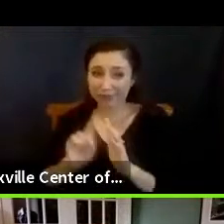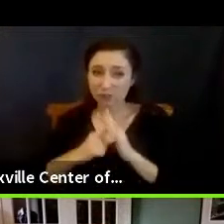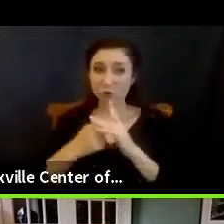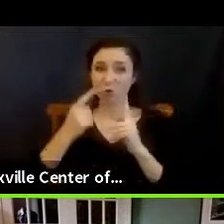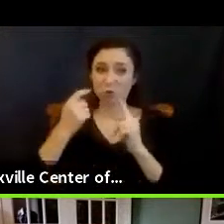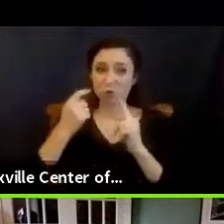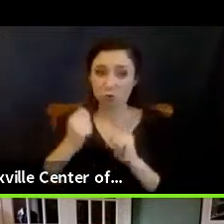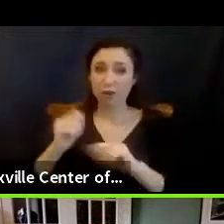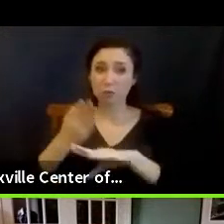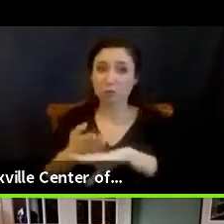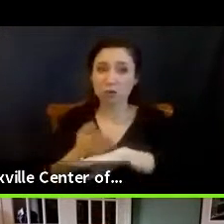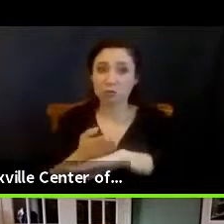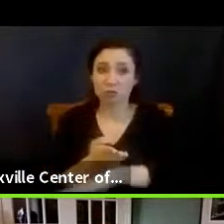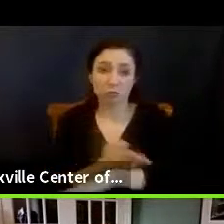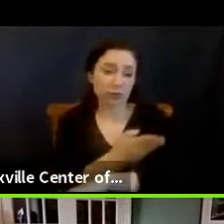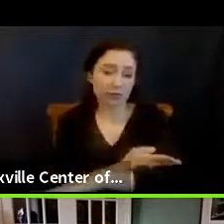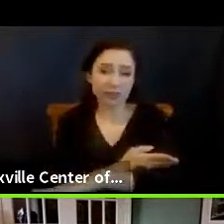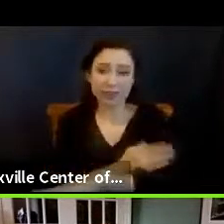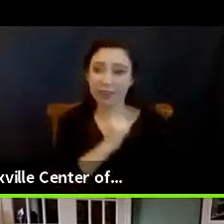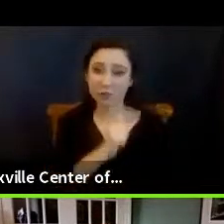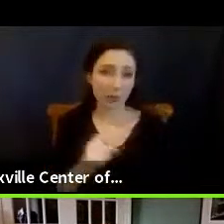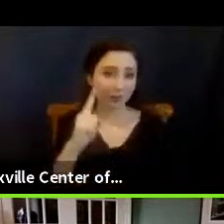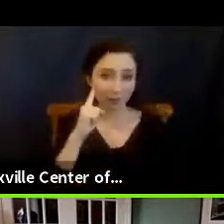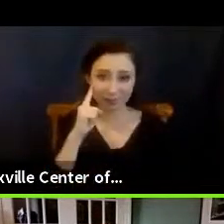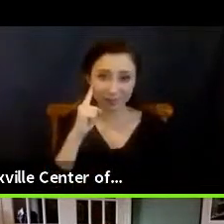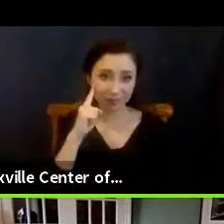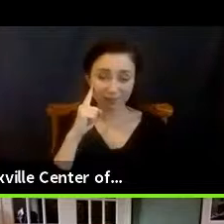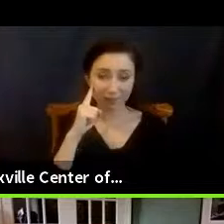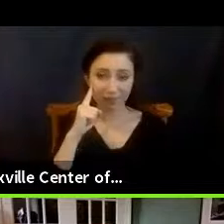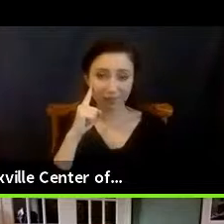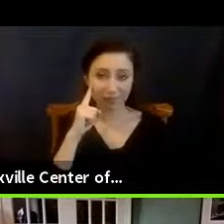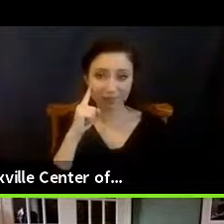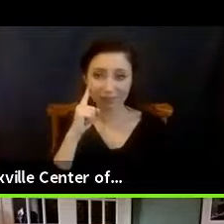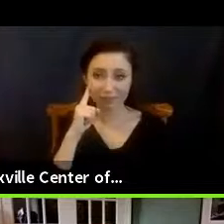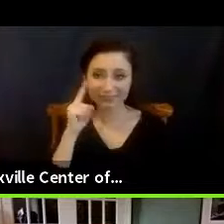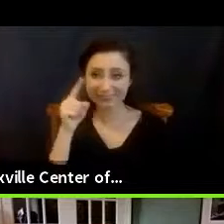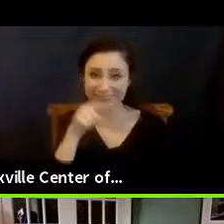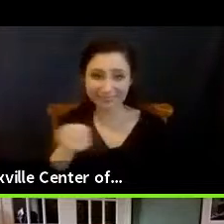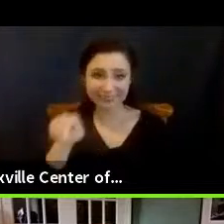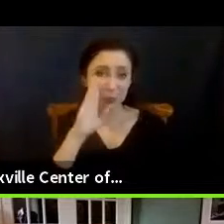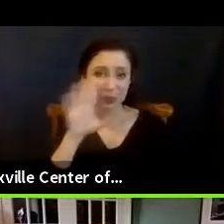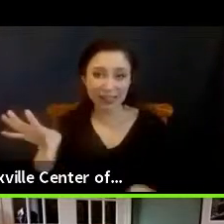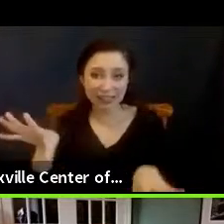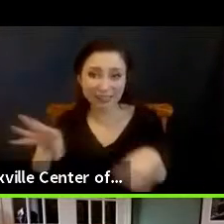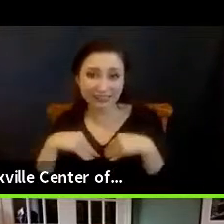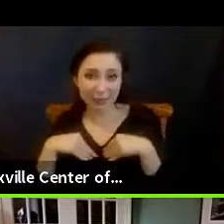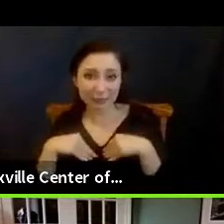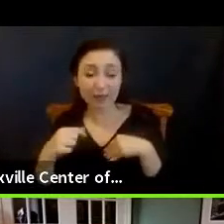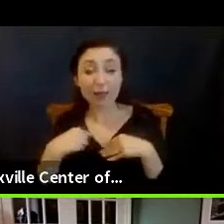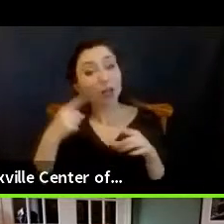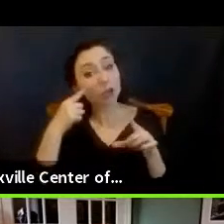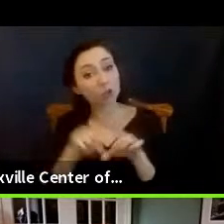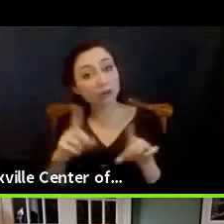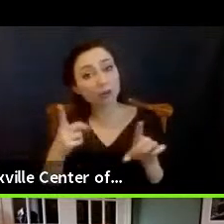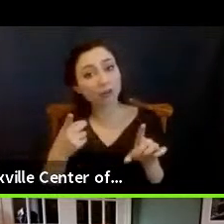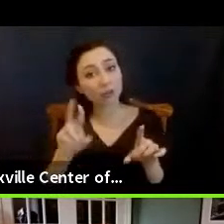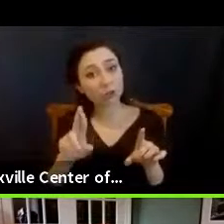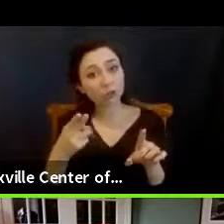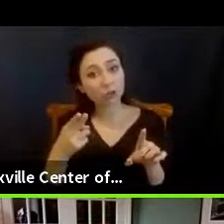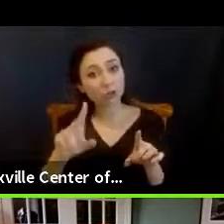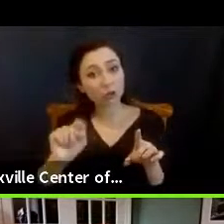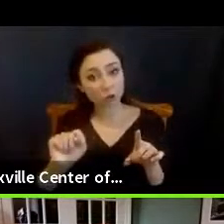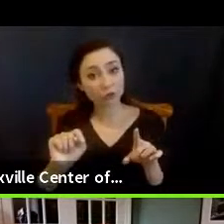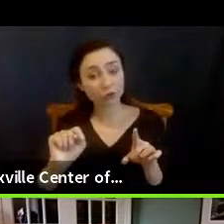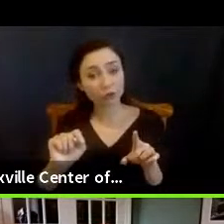our community. I just don't think it's going to float real well. I do agree with Dr. Hurt